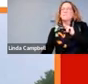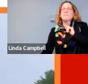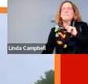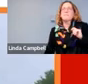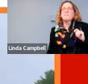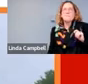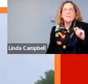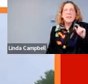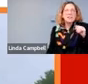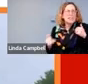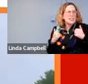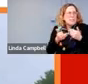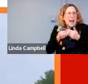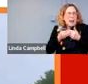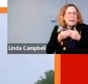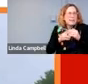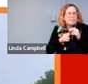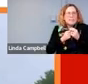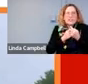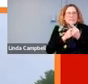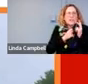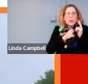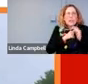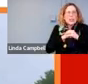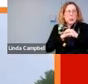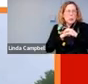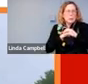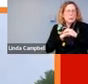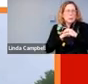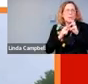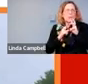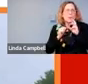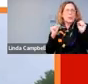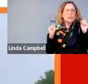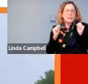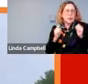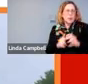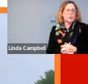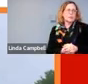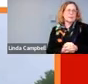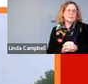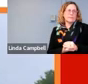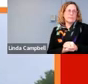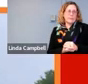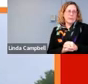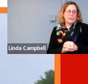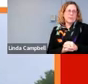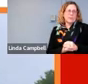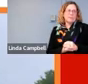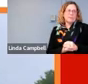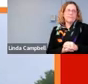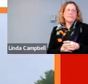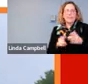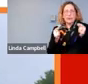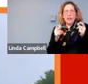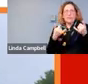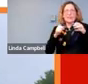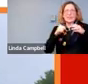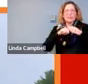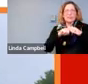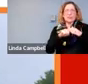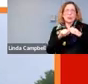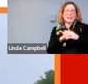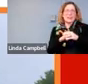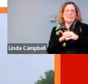This guy right here, just a little baby juvenile. She found it a couple of weeks ago. The water is